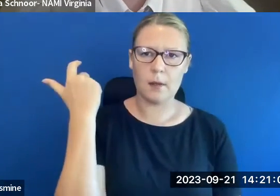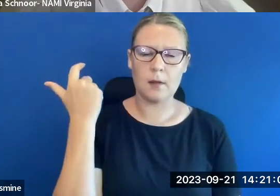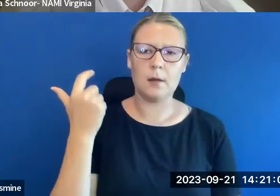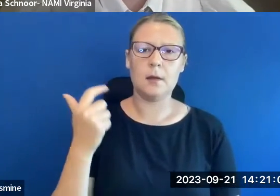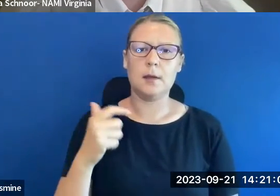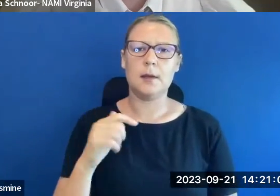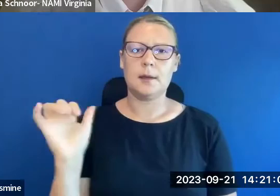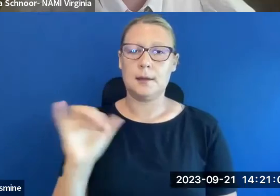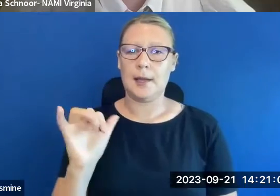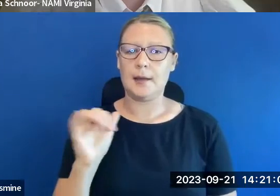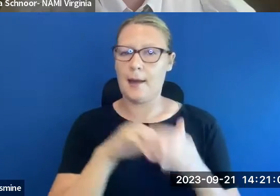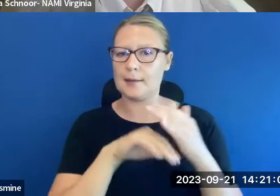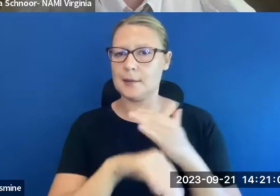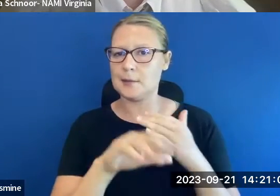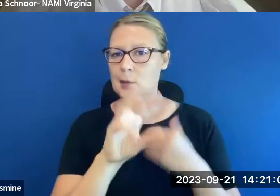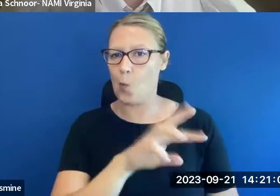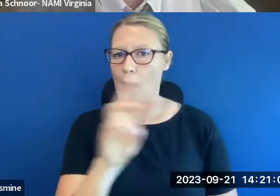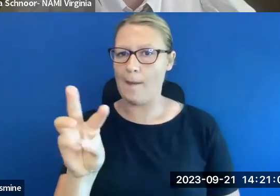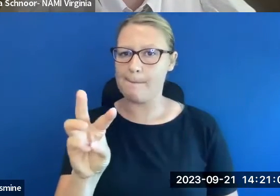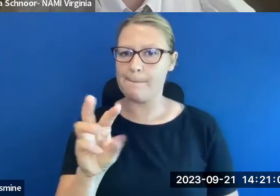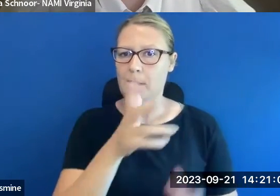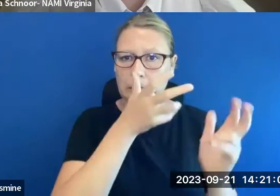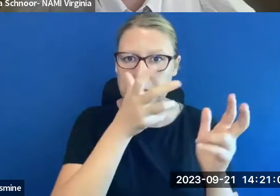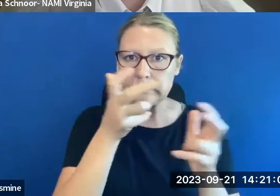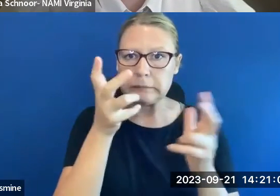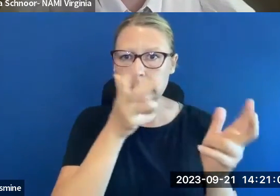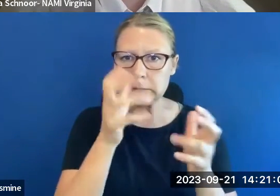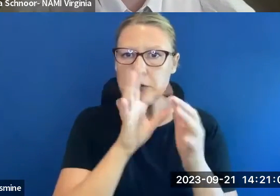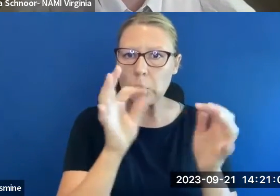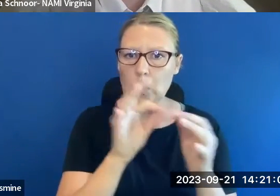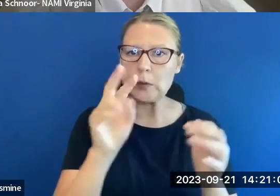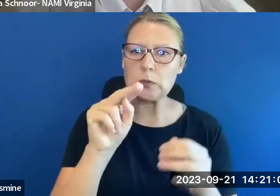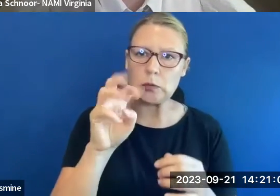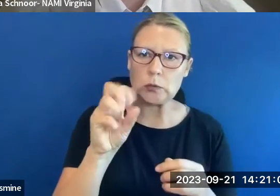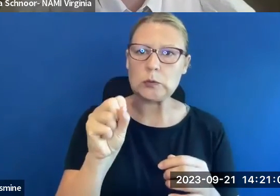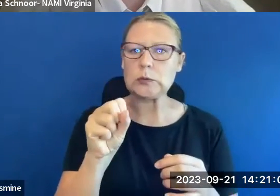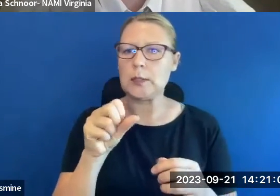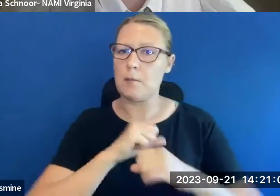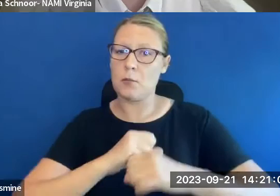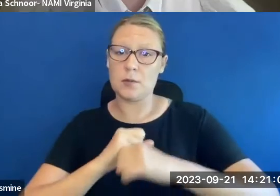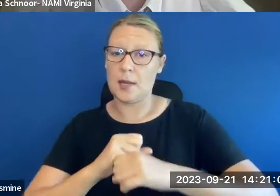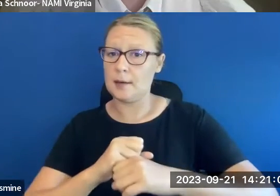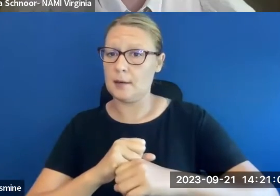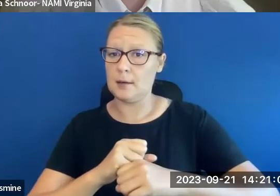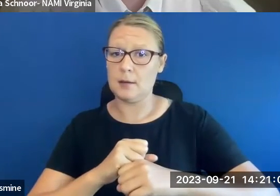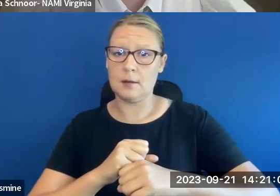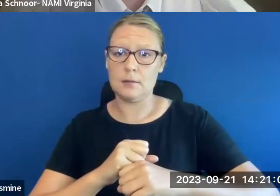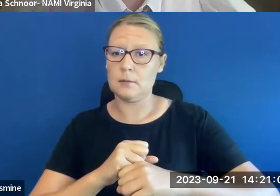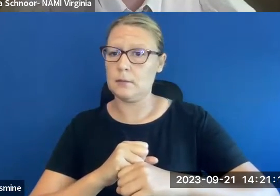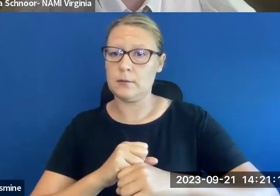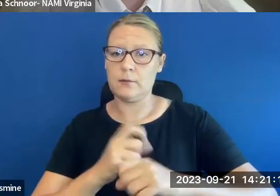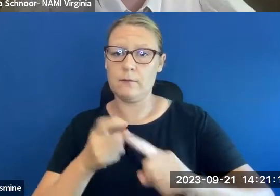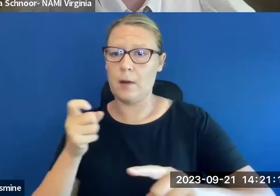everything online. And so they're not even being protected themselves from the videos of what is